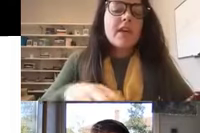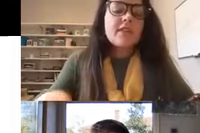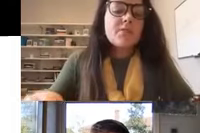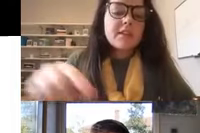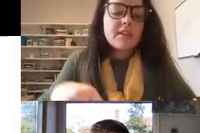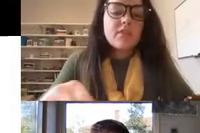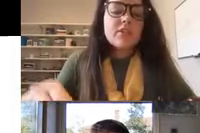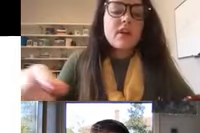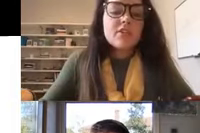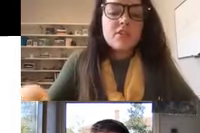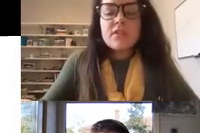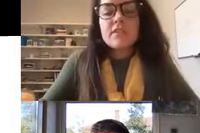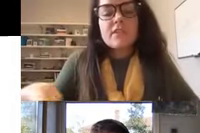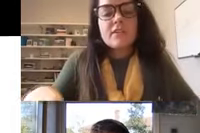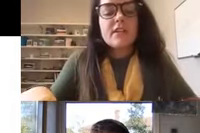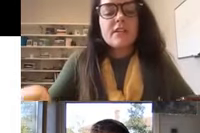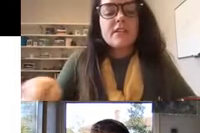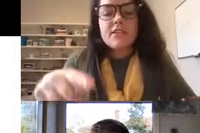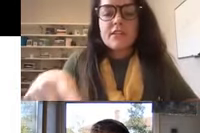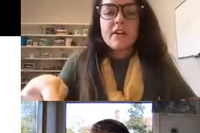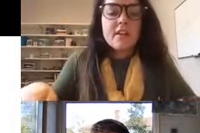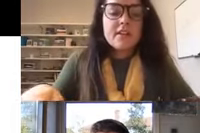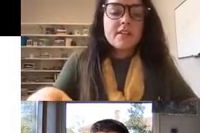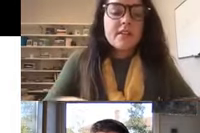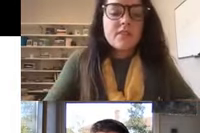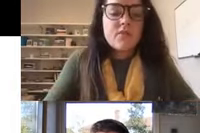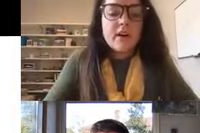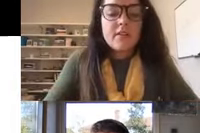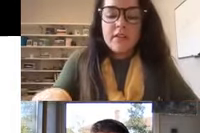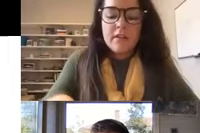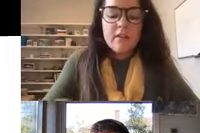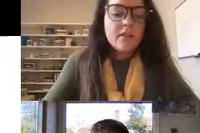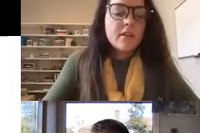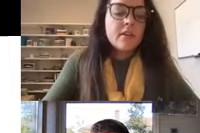to create the space in which our students learn to discern these as well.